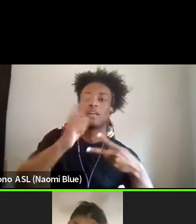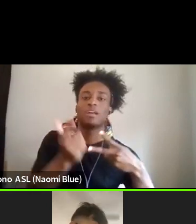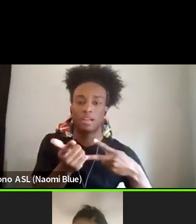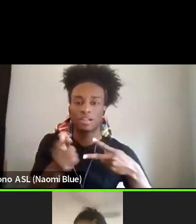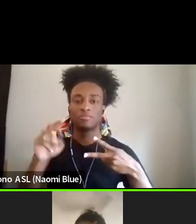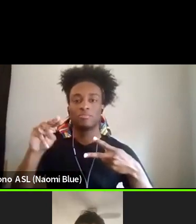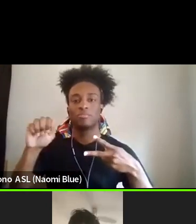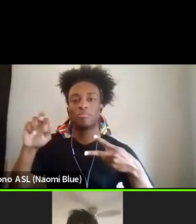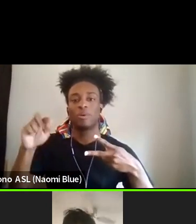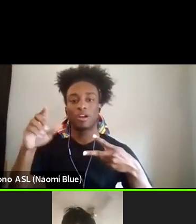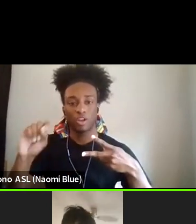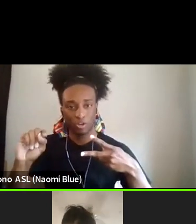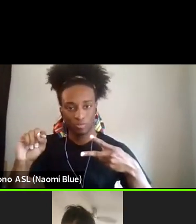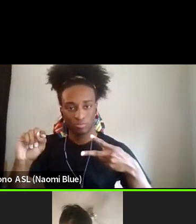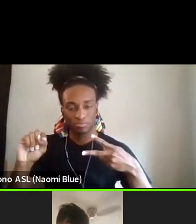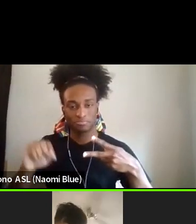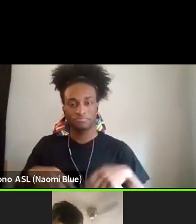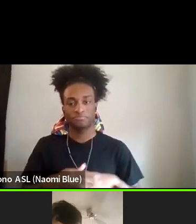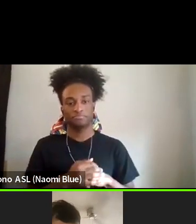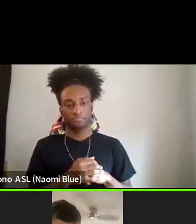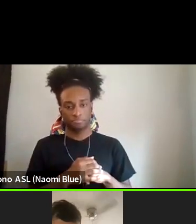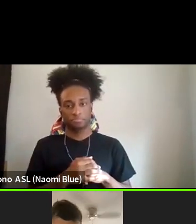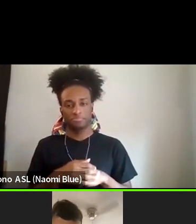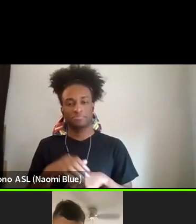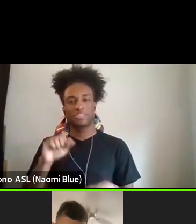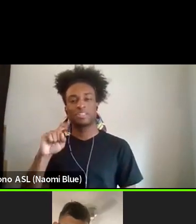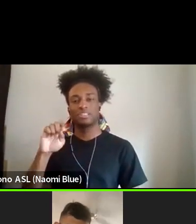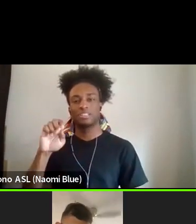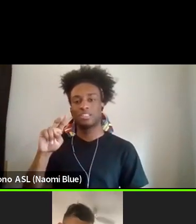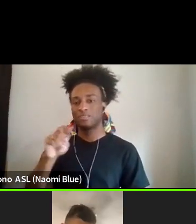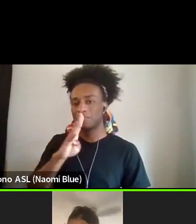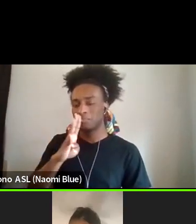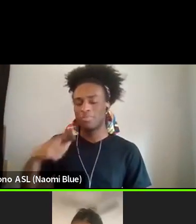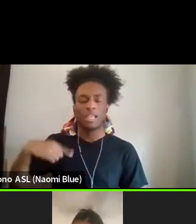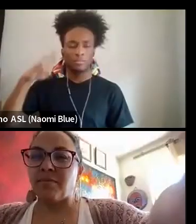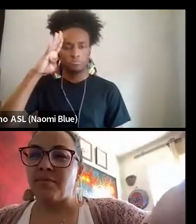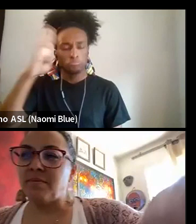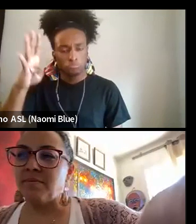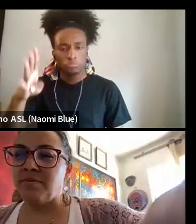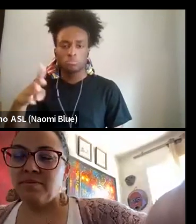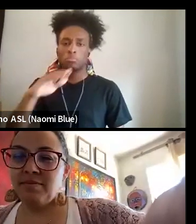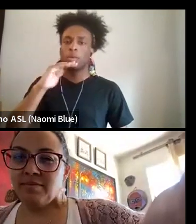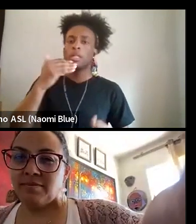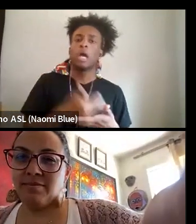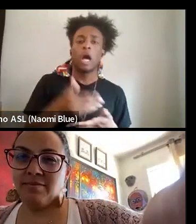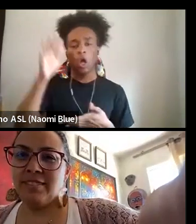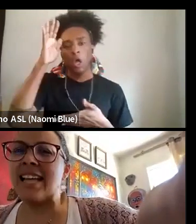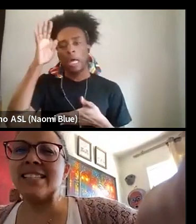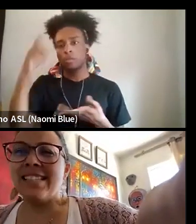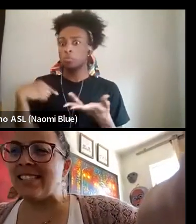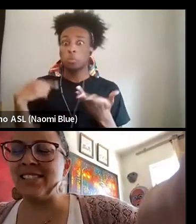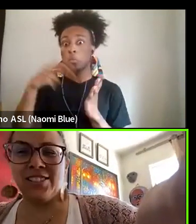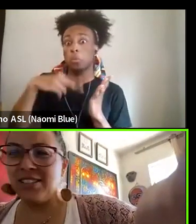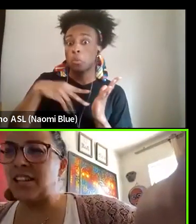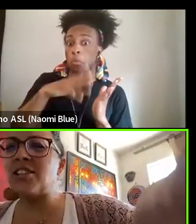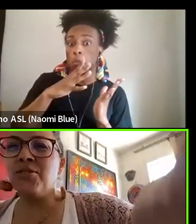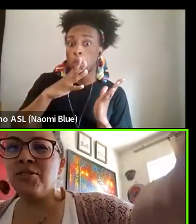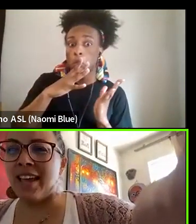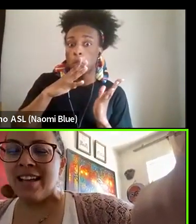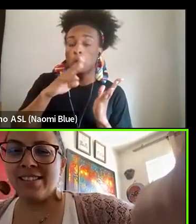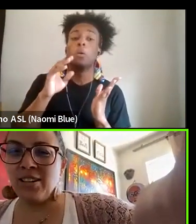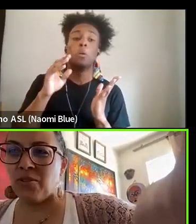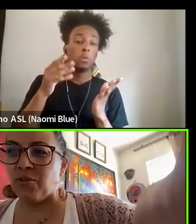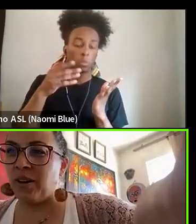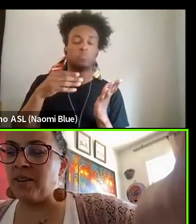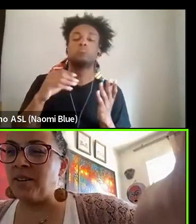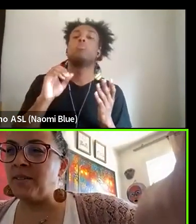So this is, I just came up with like a daughter and father kind of like at a, should I just read it and allow Do